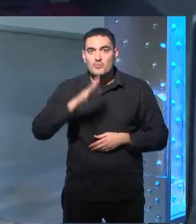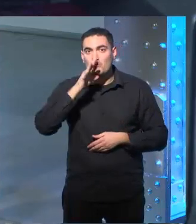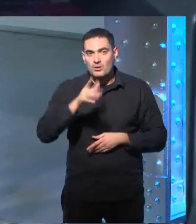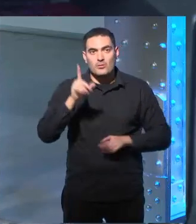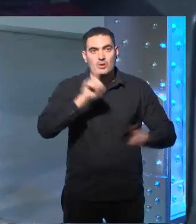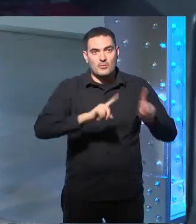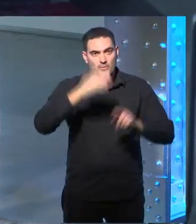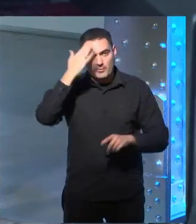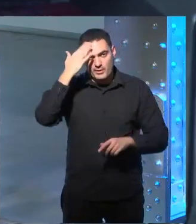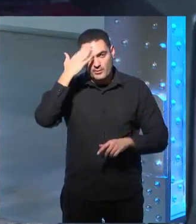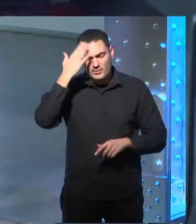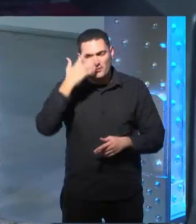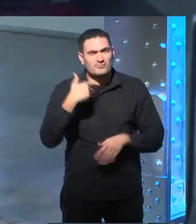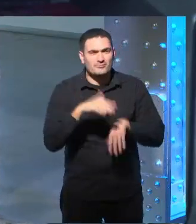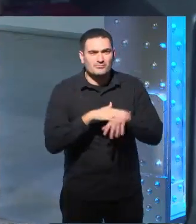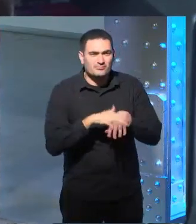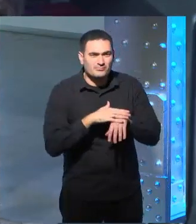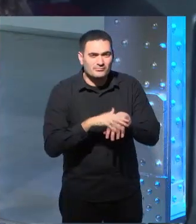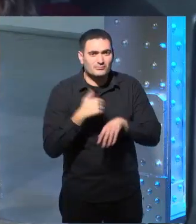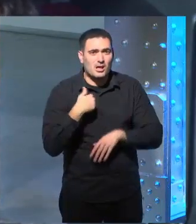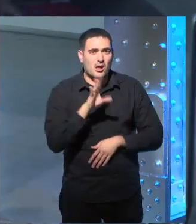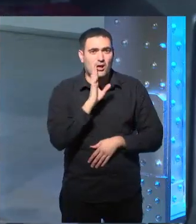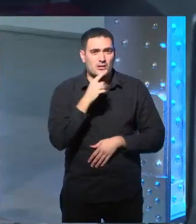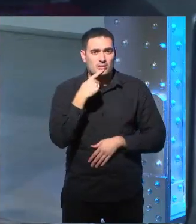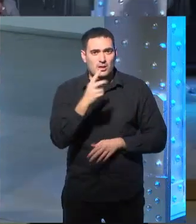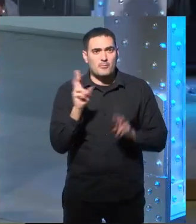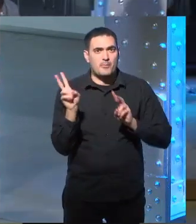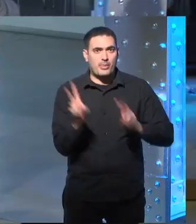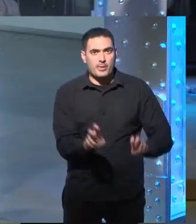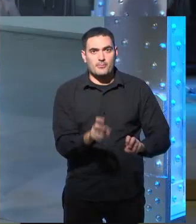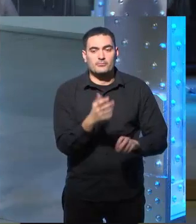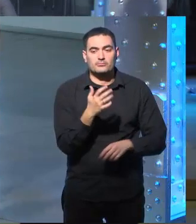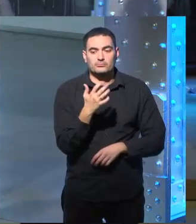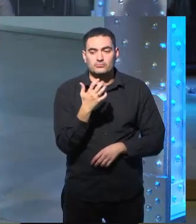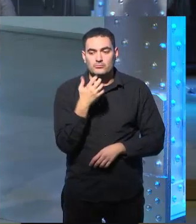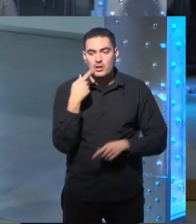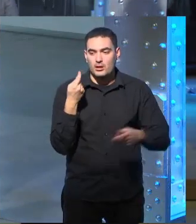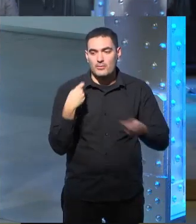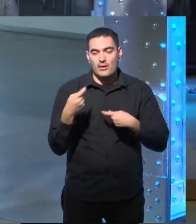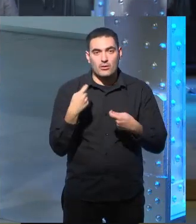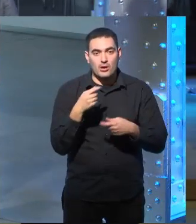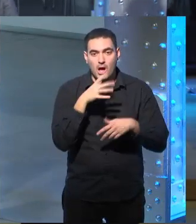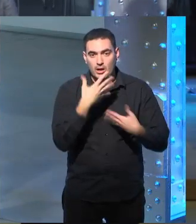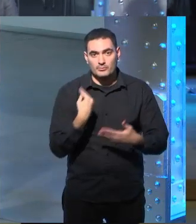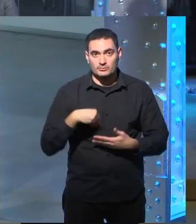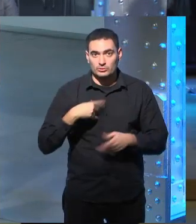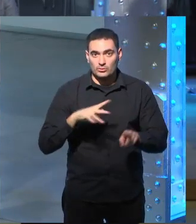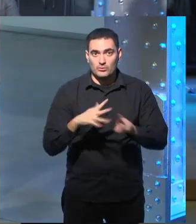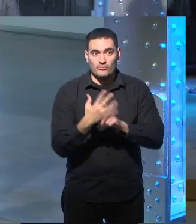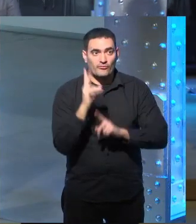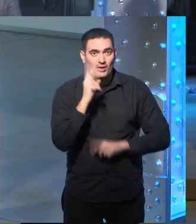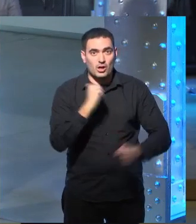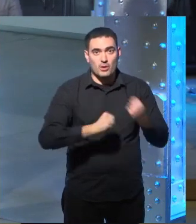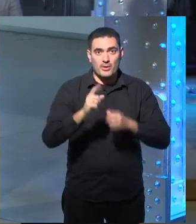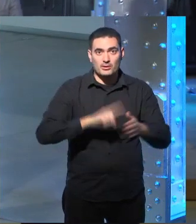of society, the gap is going to keep increasing because we are making progress much faster than them. Yeah, what we are seeing in the market